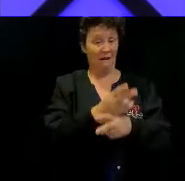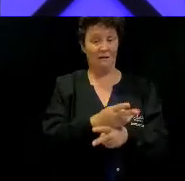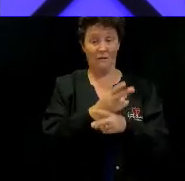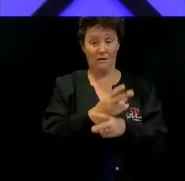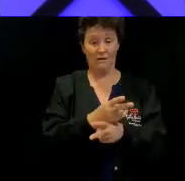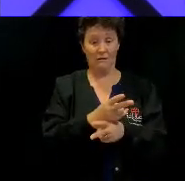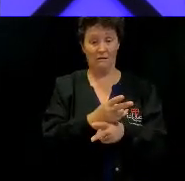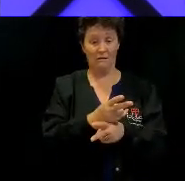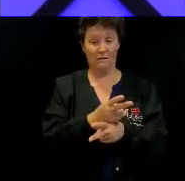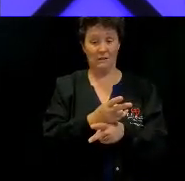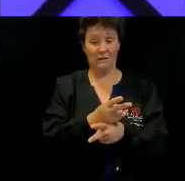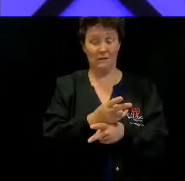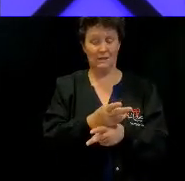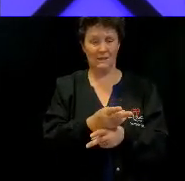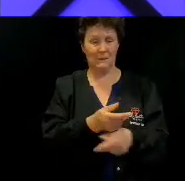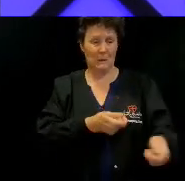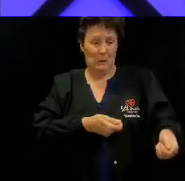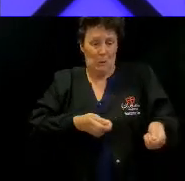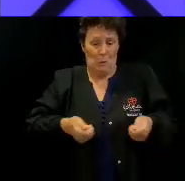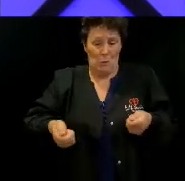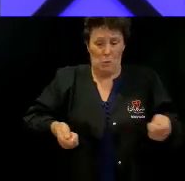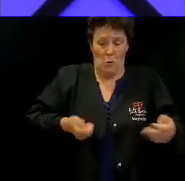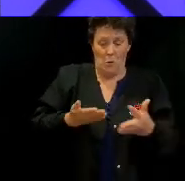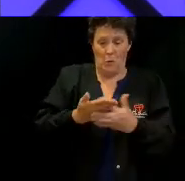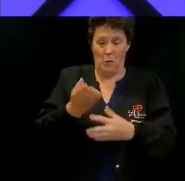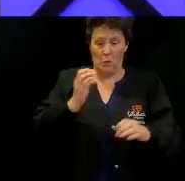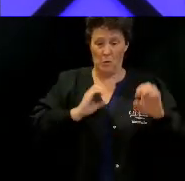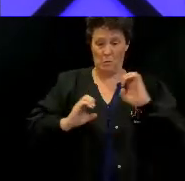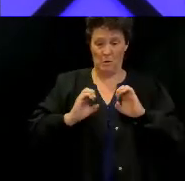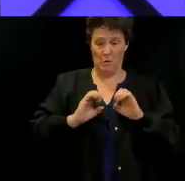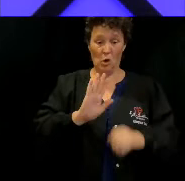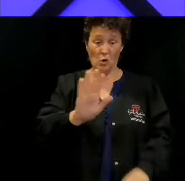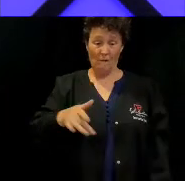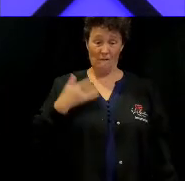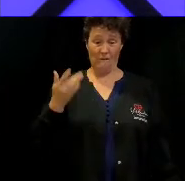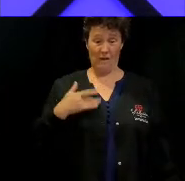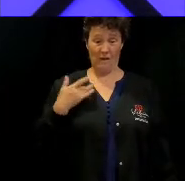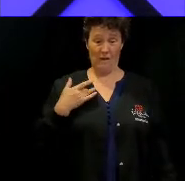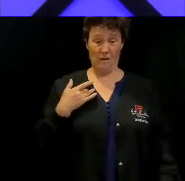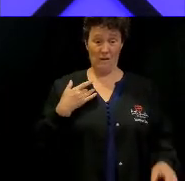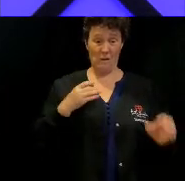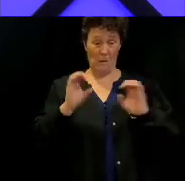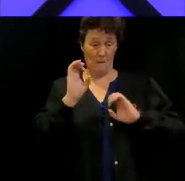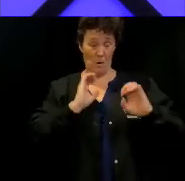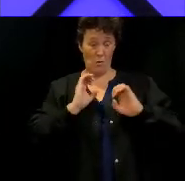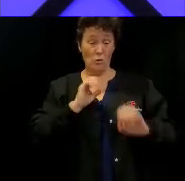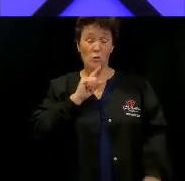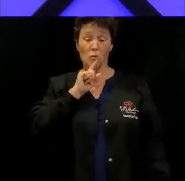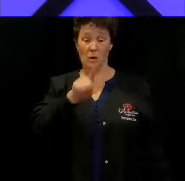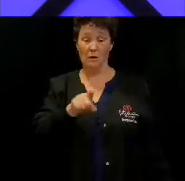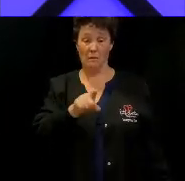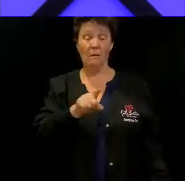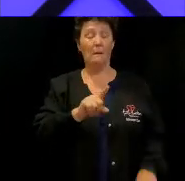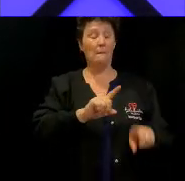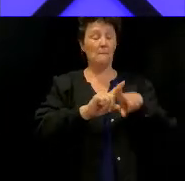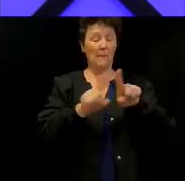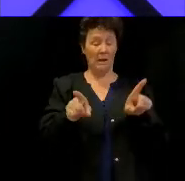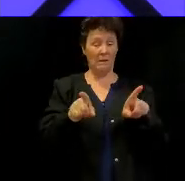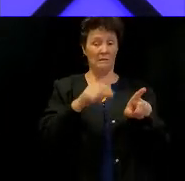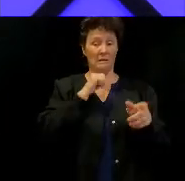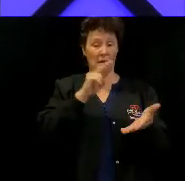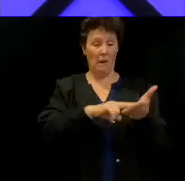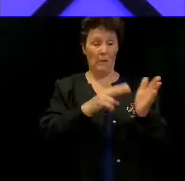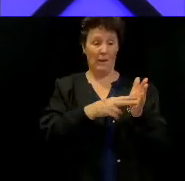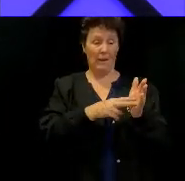you'll be driven by your emotions. Check this out. Your feelings and emotions are real, but it doesn't mean they are